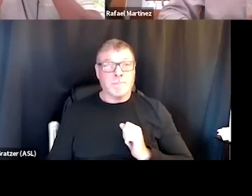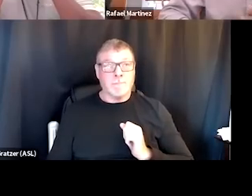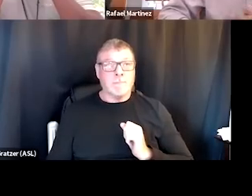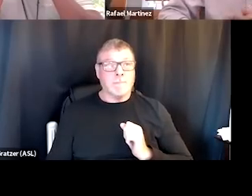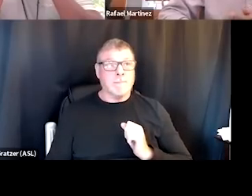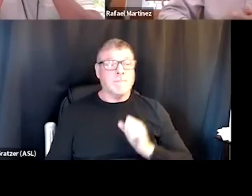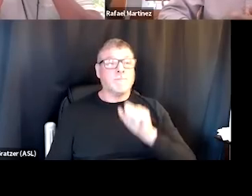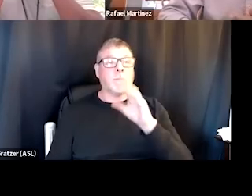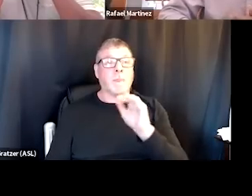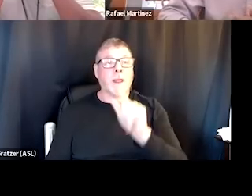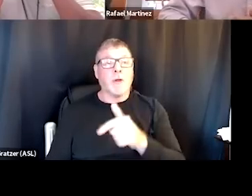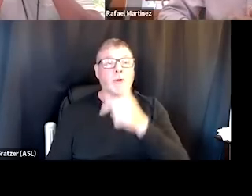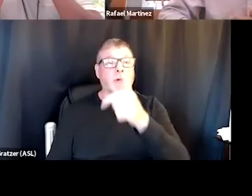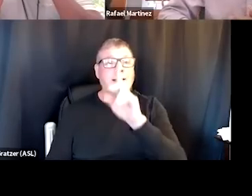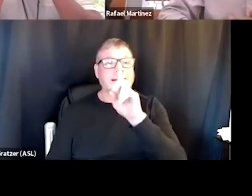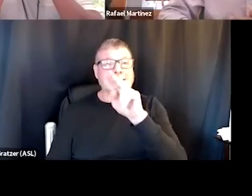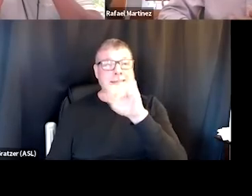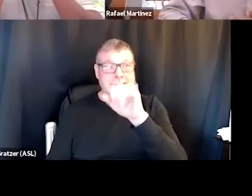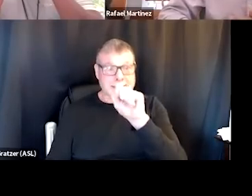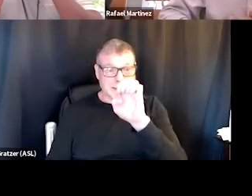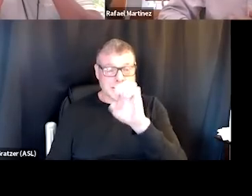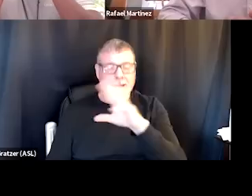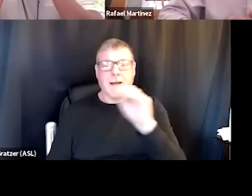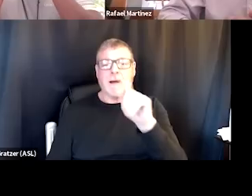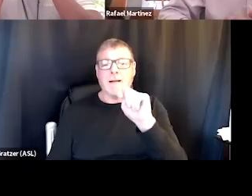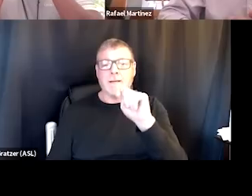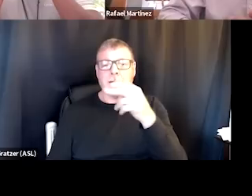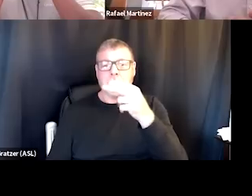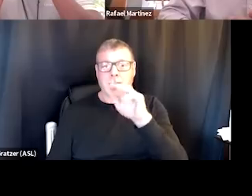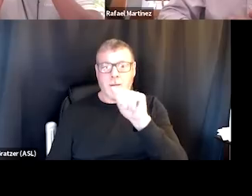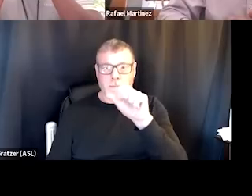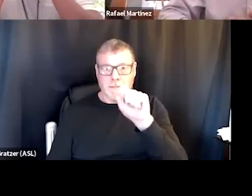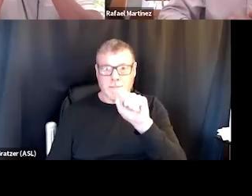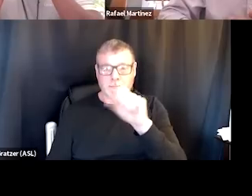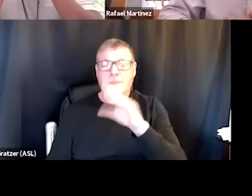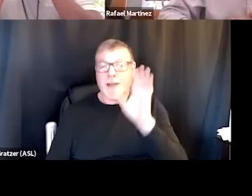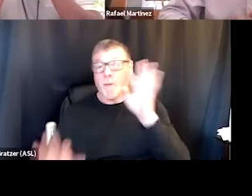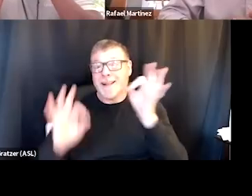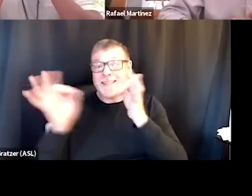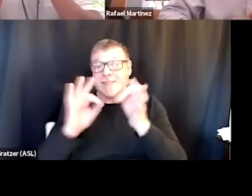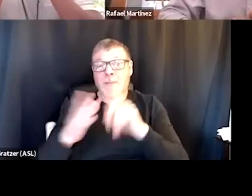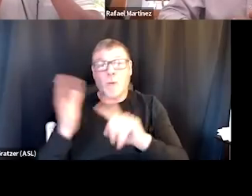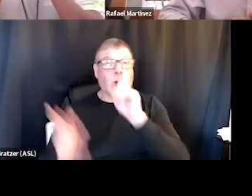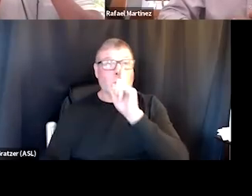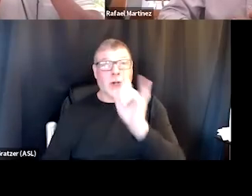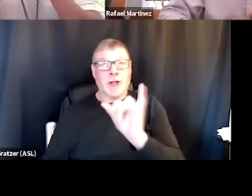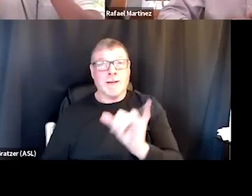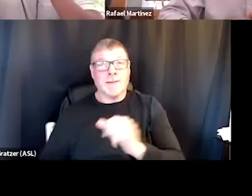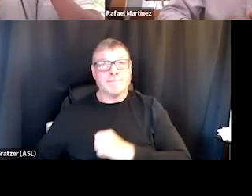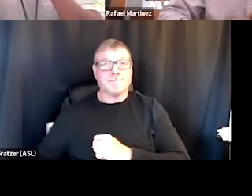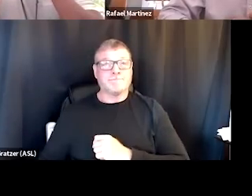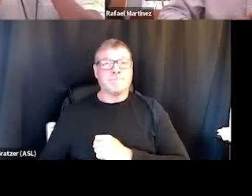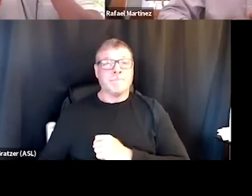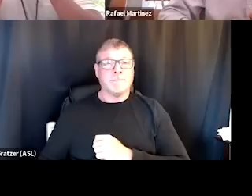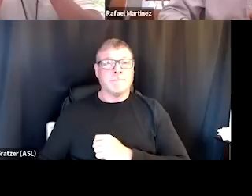So I'm going to turn this over to Denise and Thomas now, so they can tell you what it's like out there. Next slide, please.